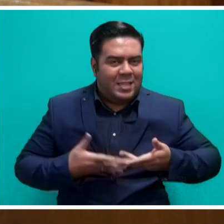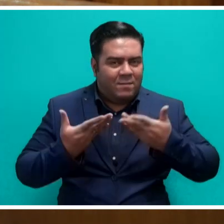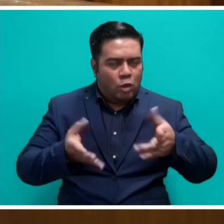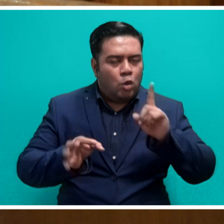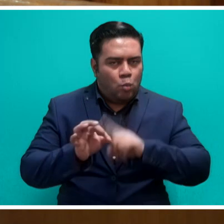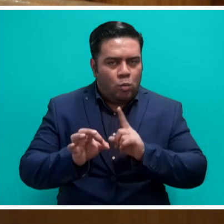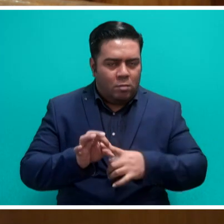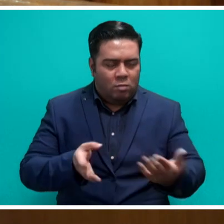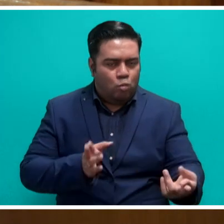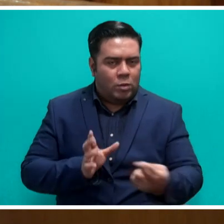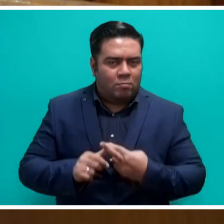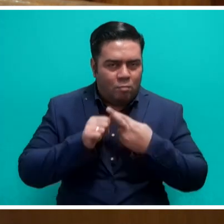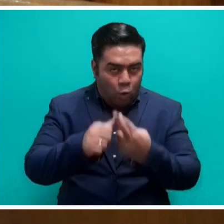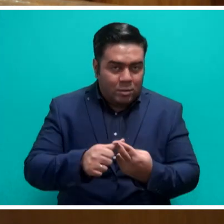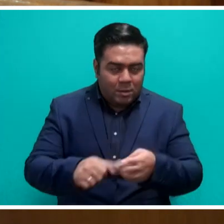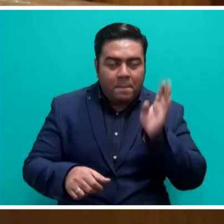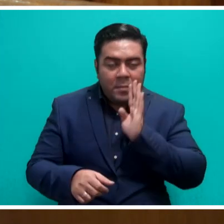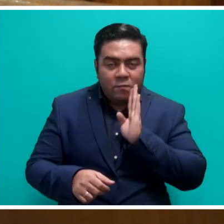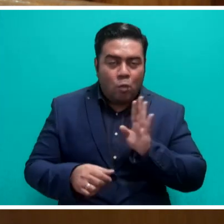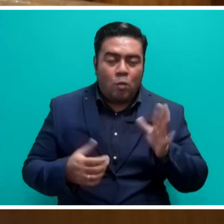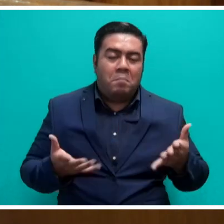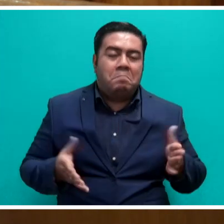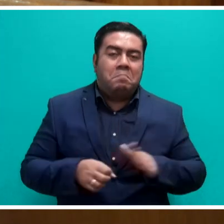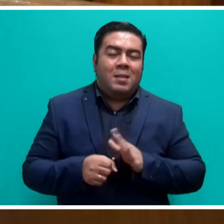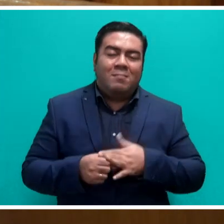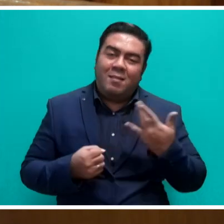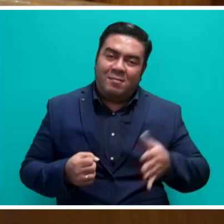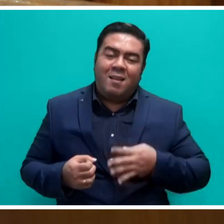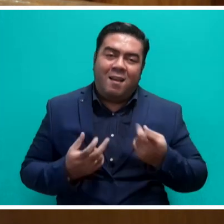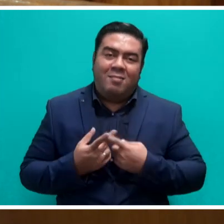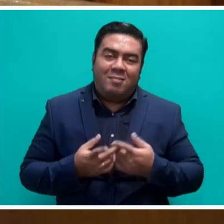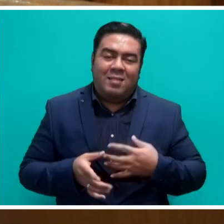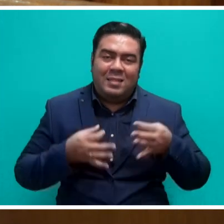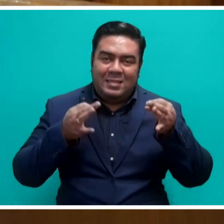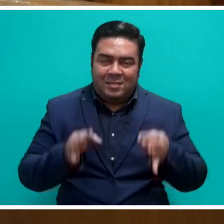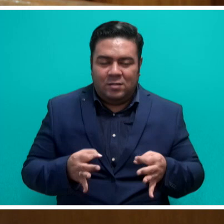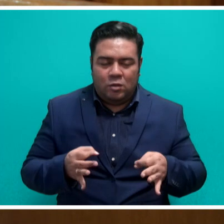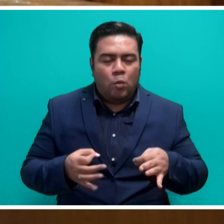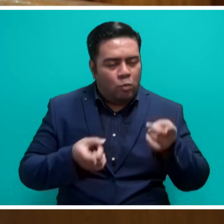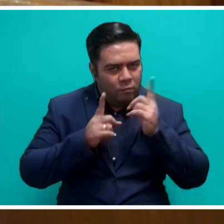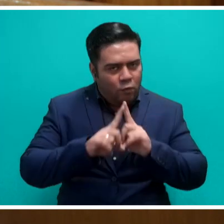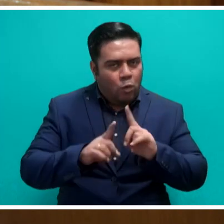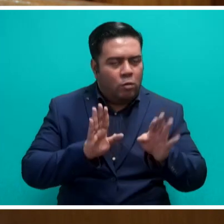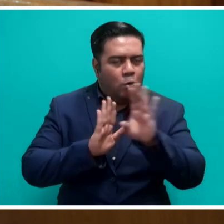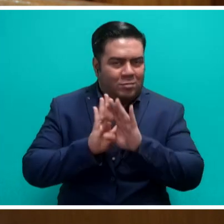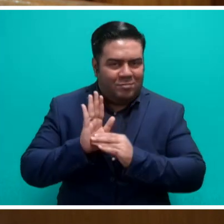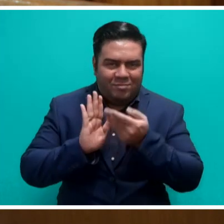to respond before the Commission makes any further decision in accordance with the Constitution.